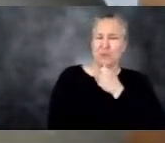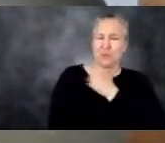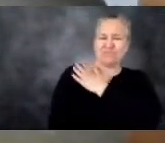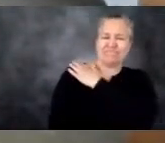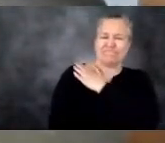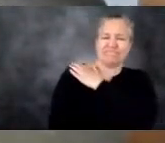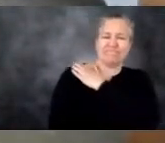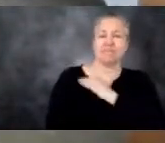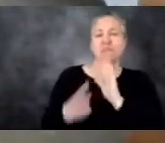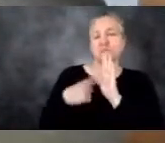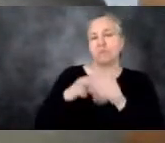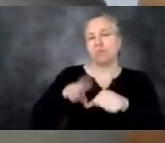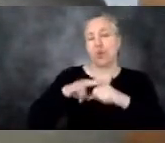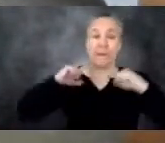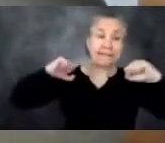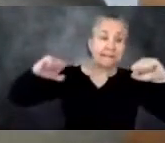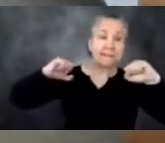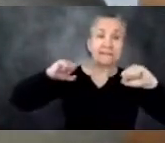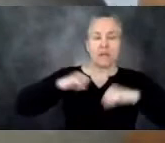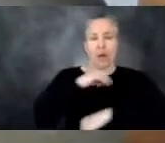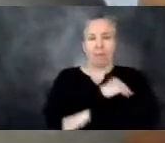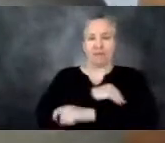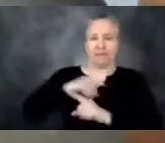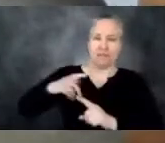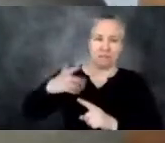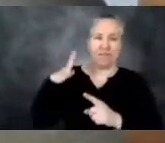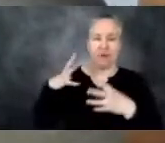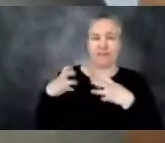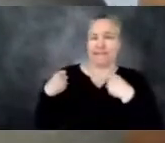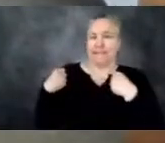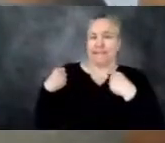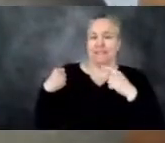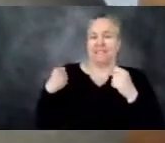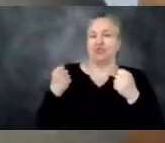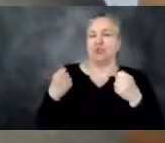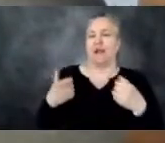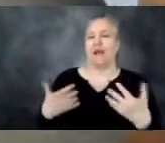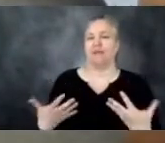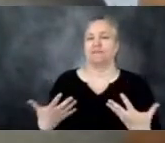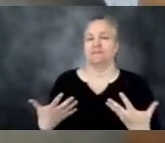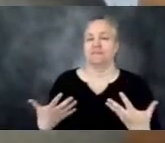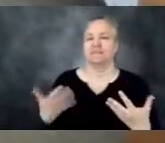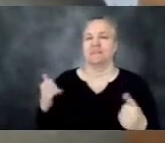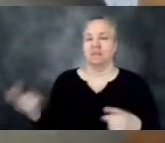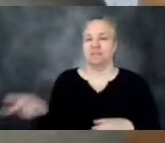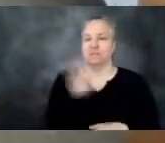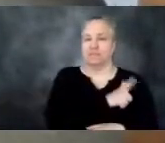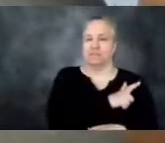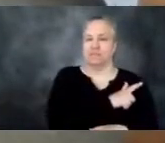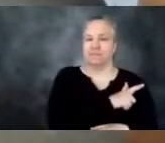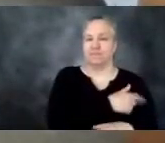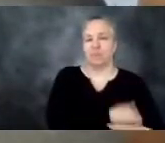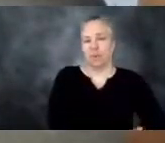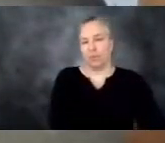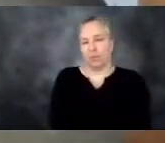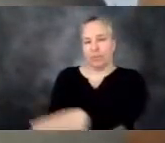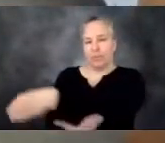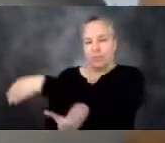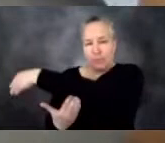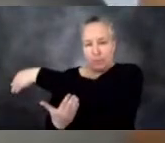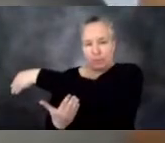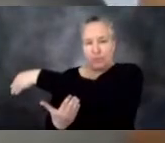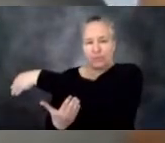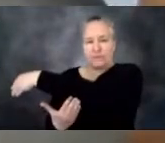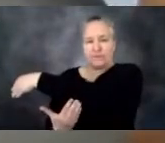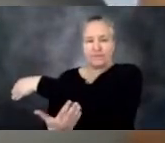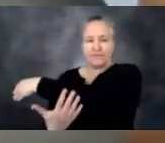sometimes that's normal after you exercise. Those muscles have been tense and now they need to relax. Let's take that opposite arm across. Reach into the